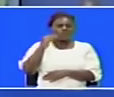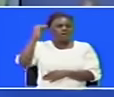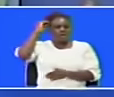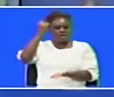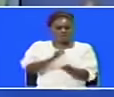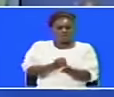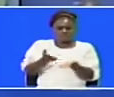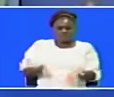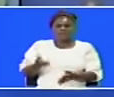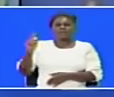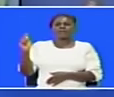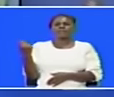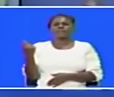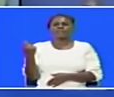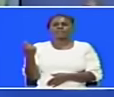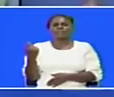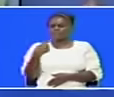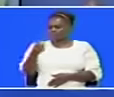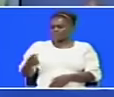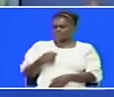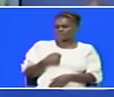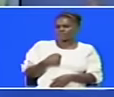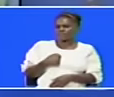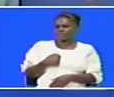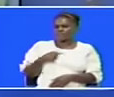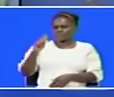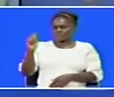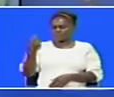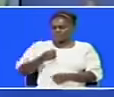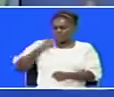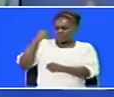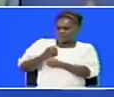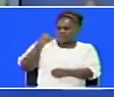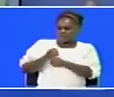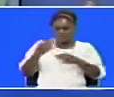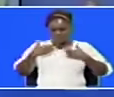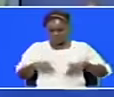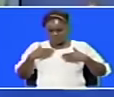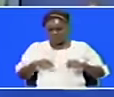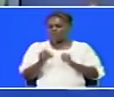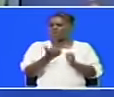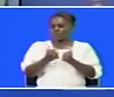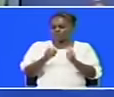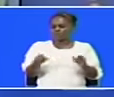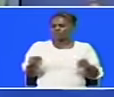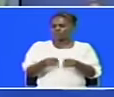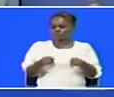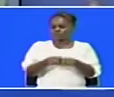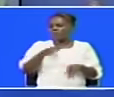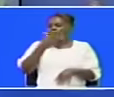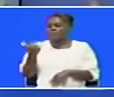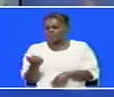headquarters in Kenya. They tell me that their Kenyan staff are as competitive as the